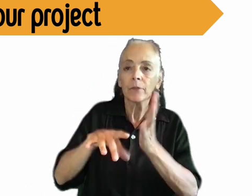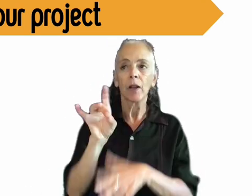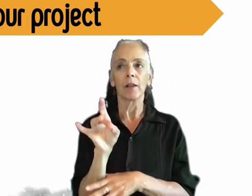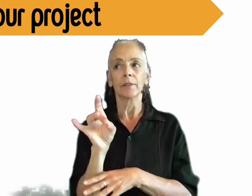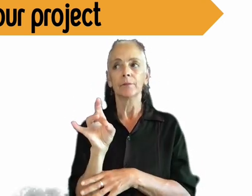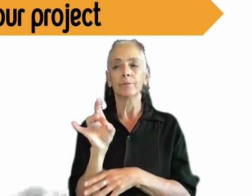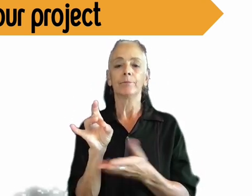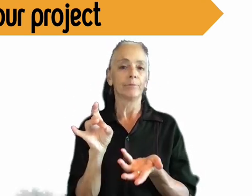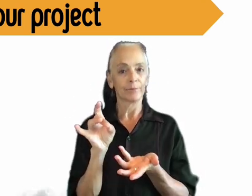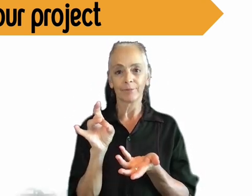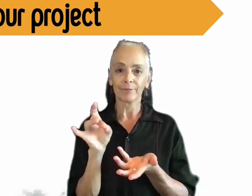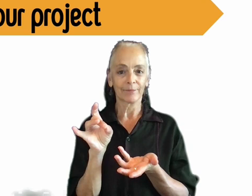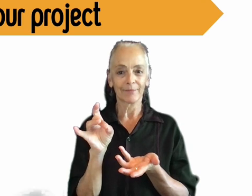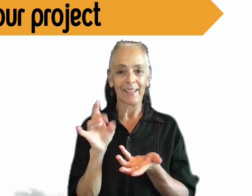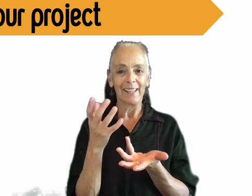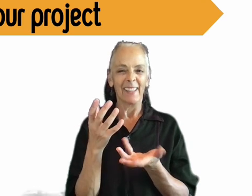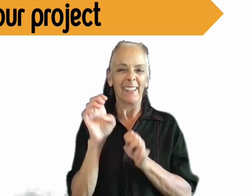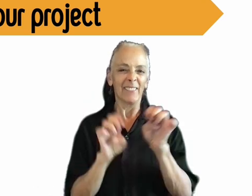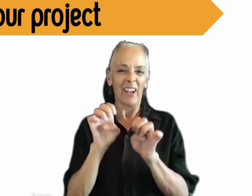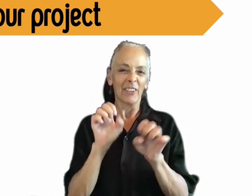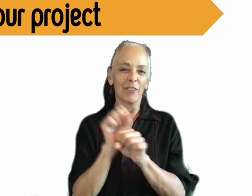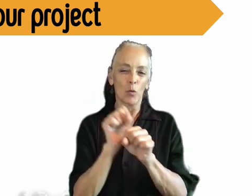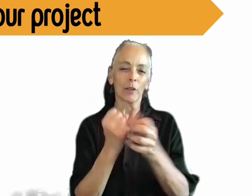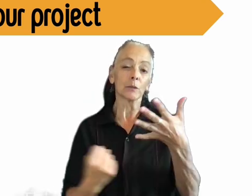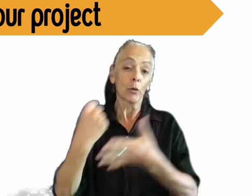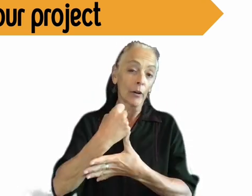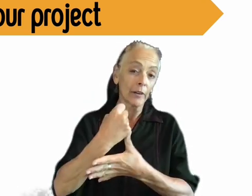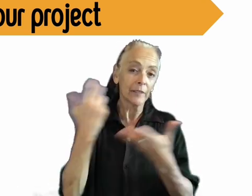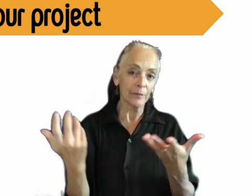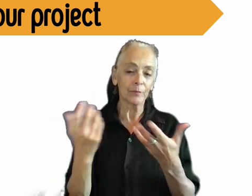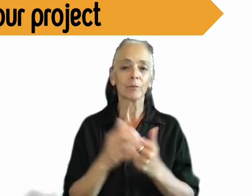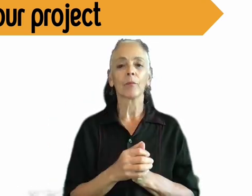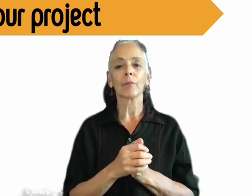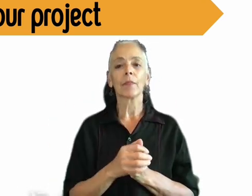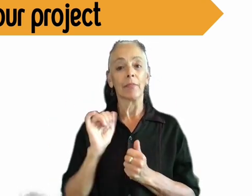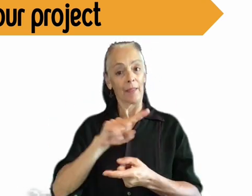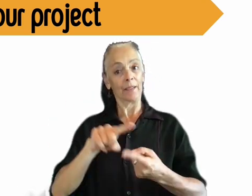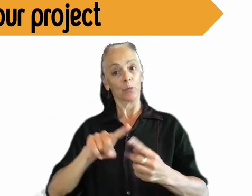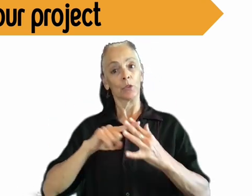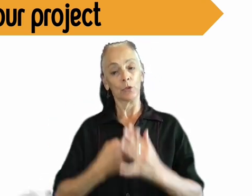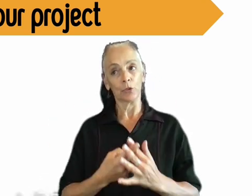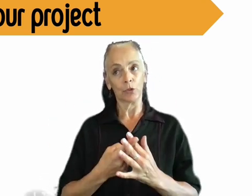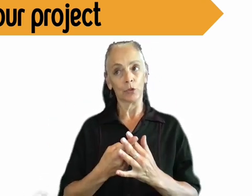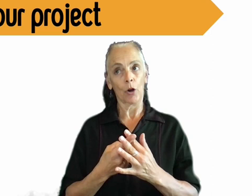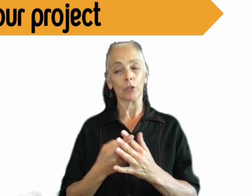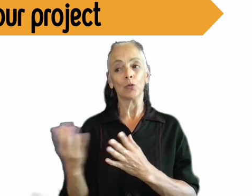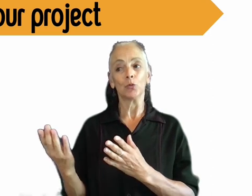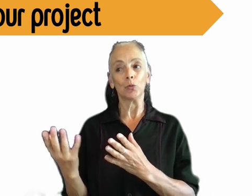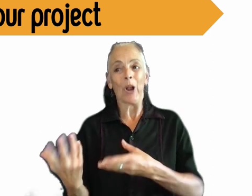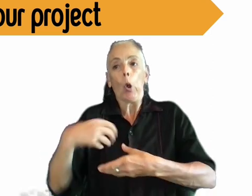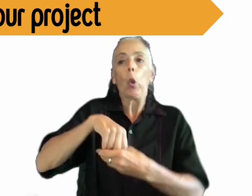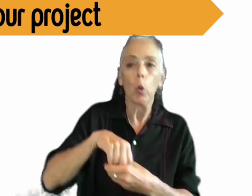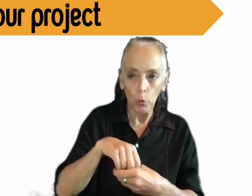that the evaluative work might take priority so this is when you can start bringing discovery oriented